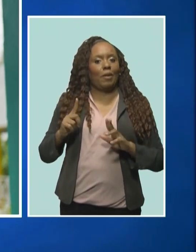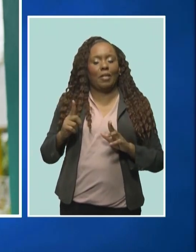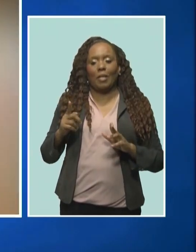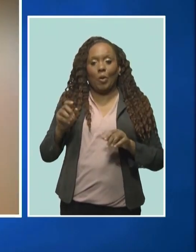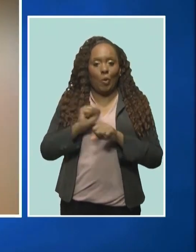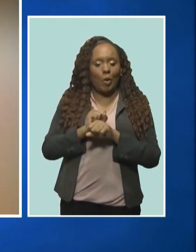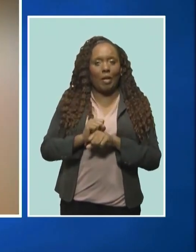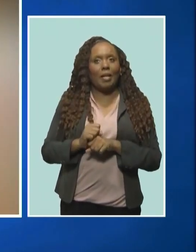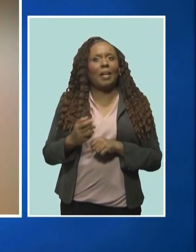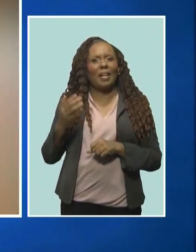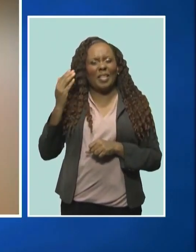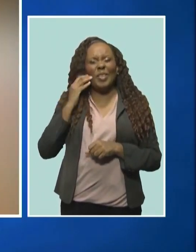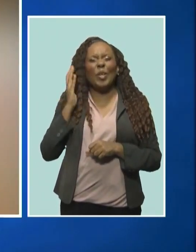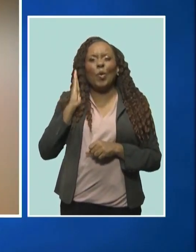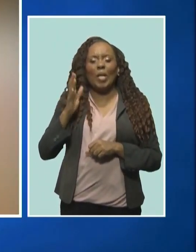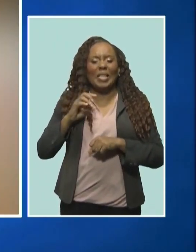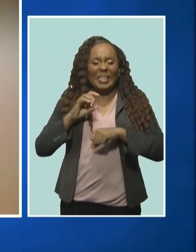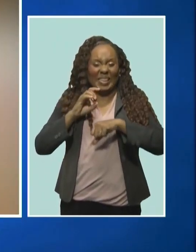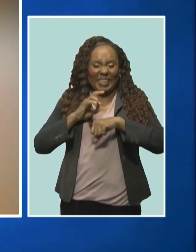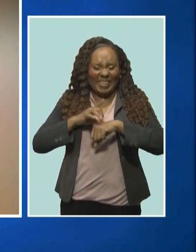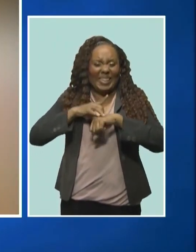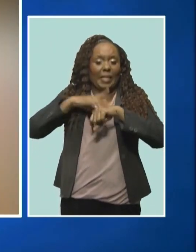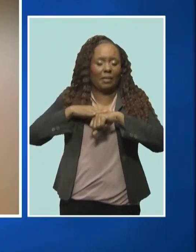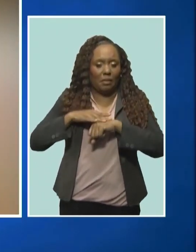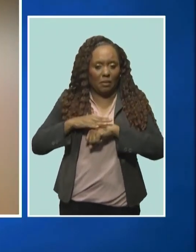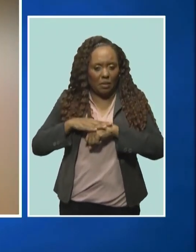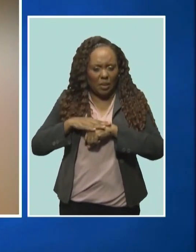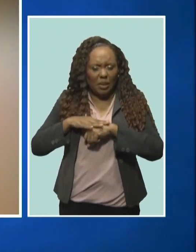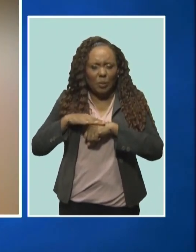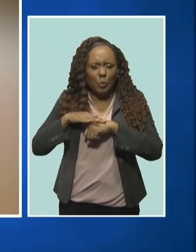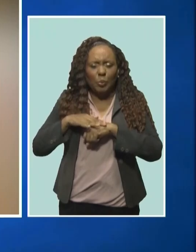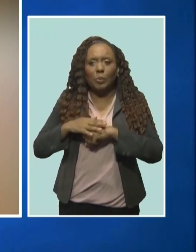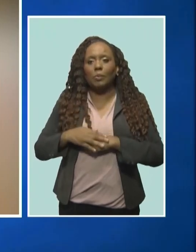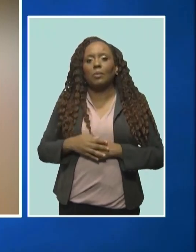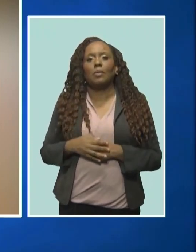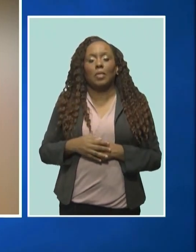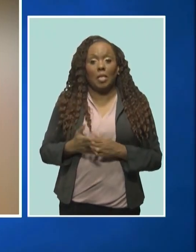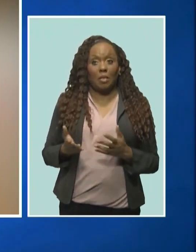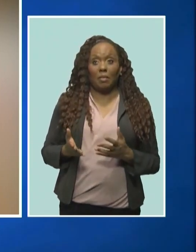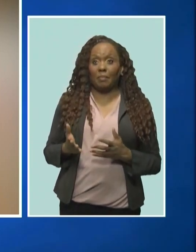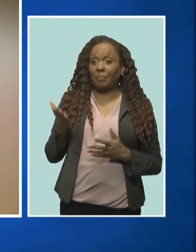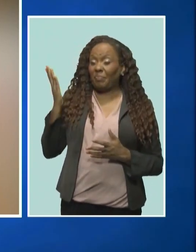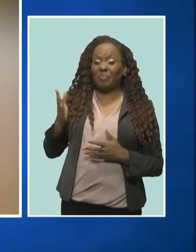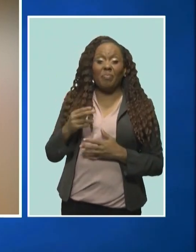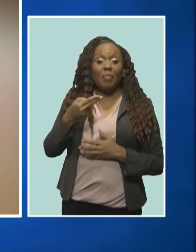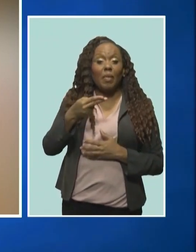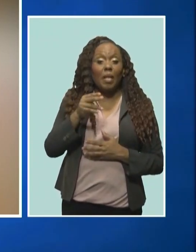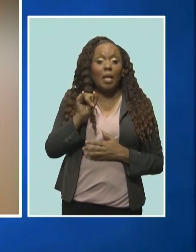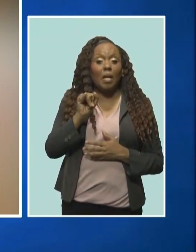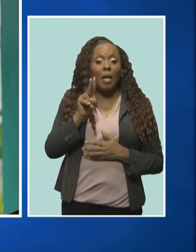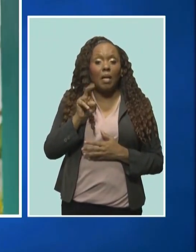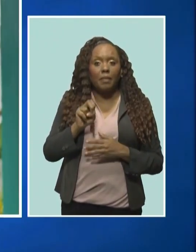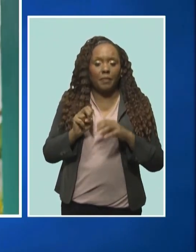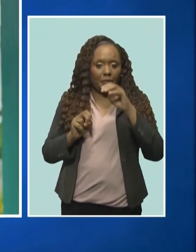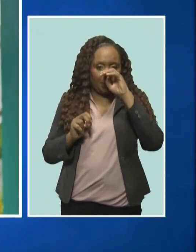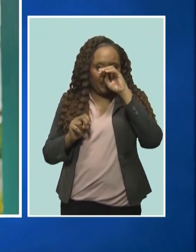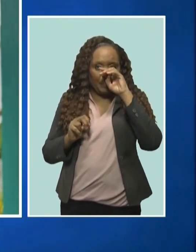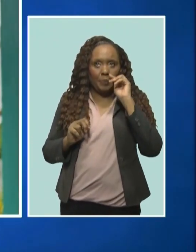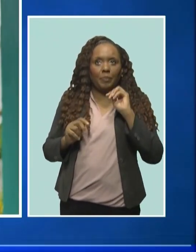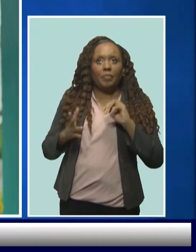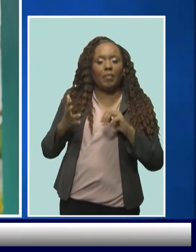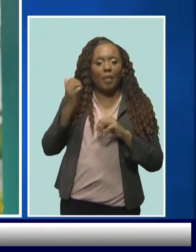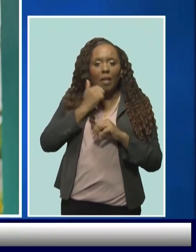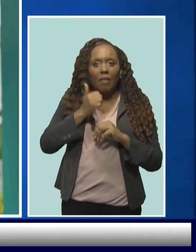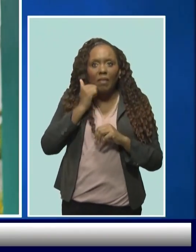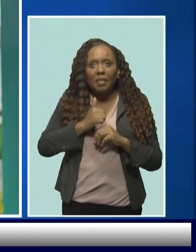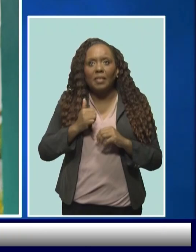says every day is different with bees. The whole hive consists of just a normal working environment, a daily basis around the lifestyle. You